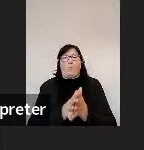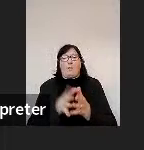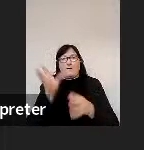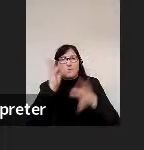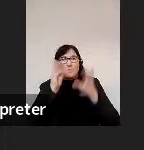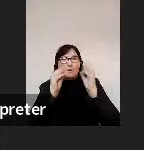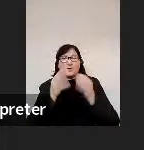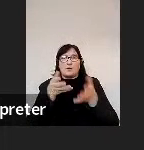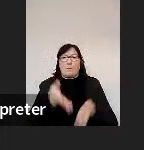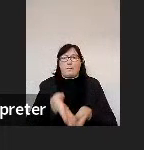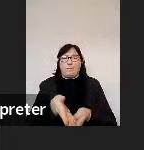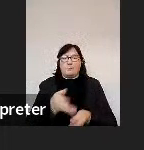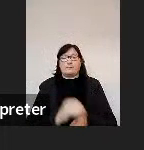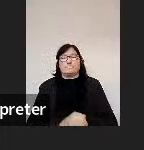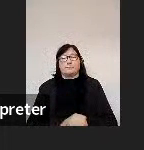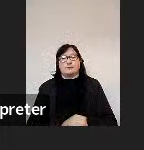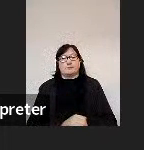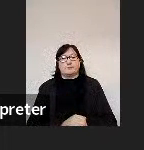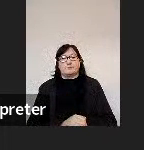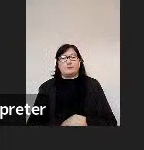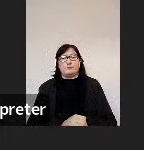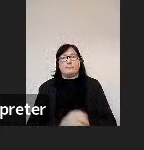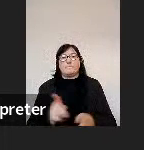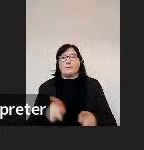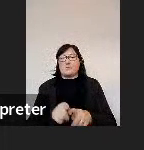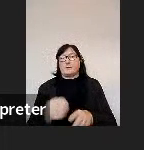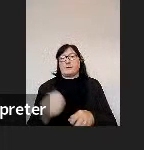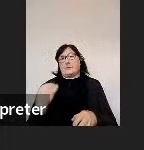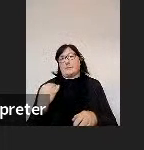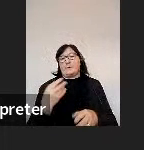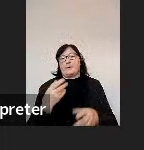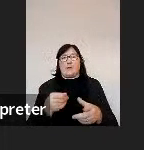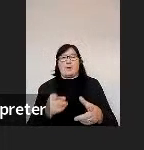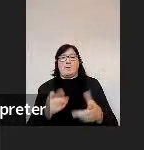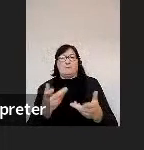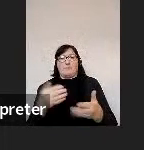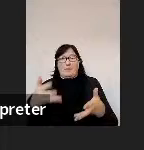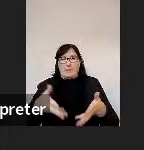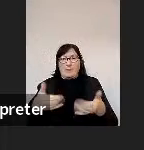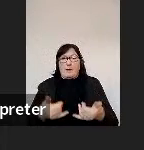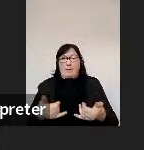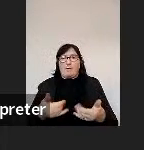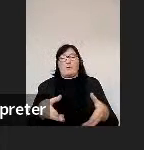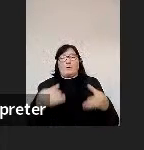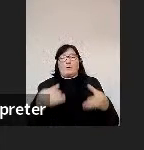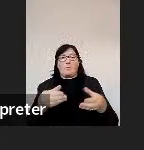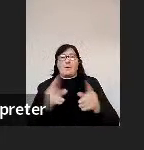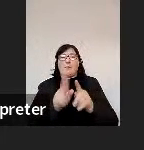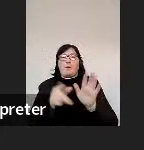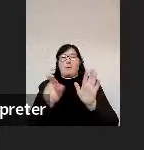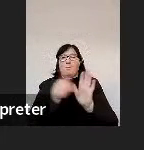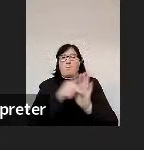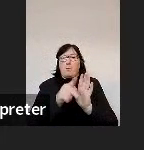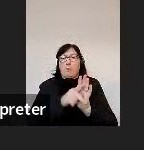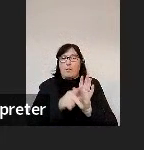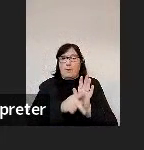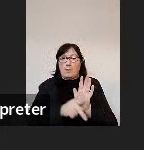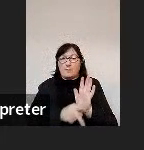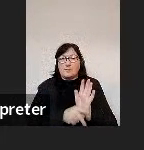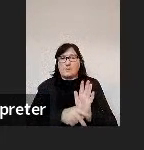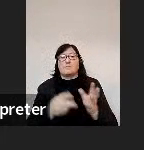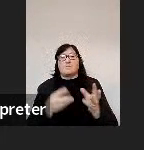find very recent and related documents relating to our policies and external user